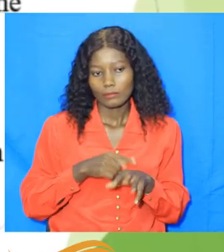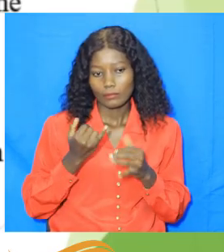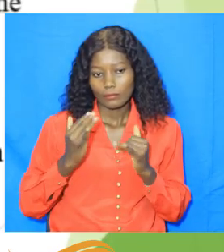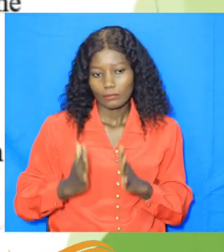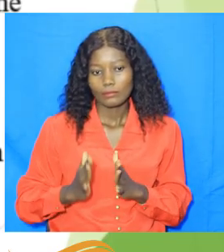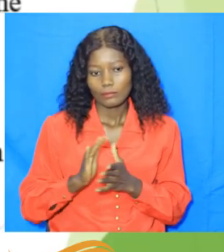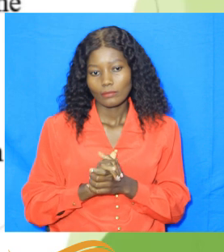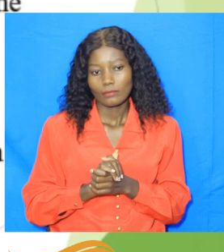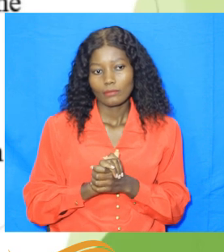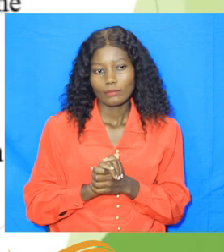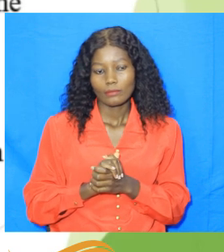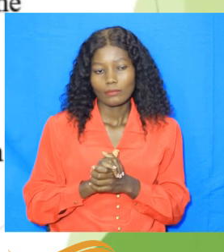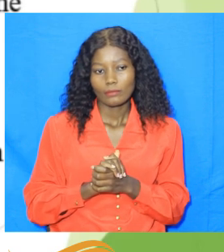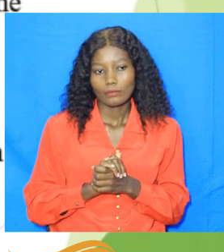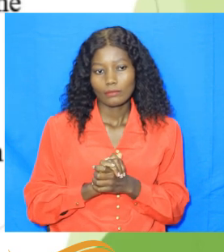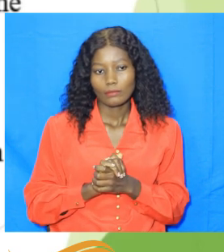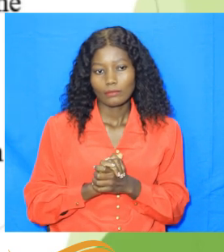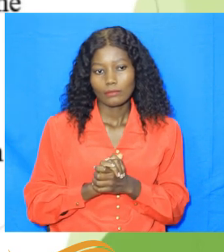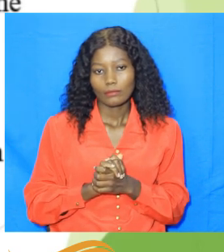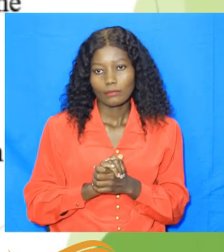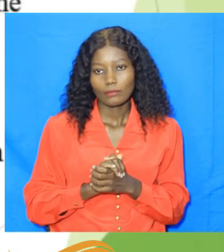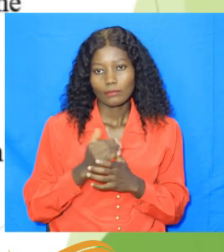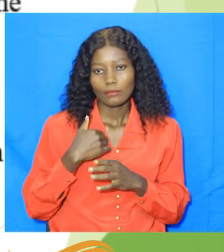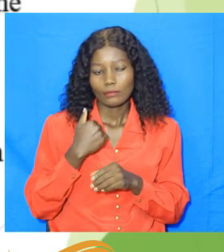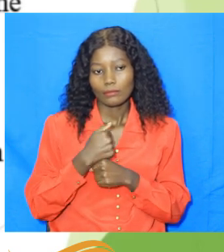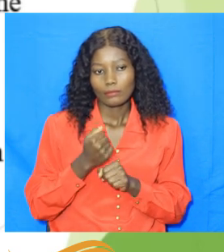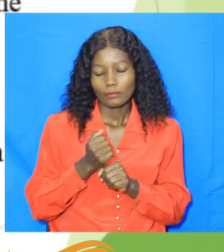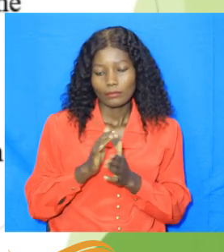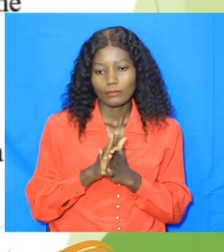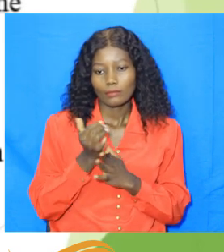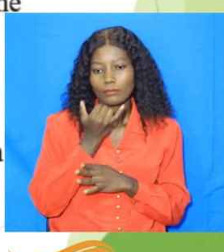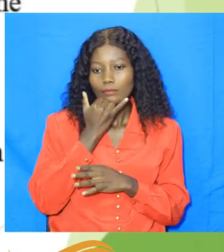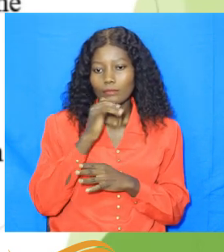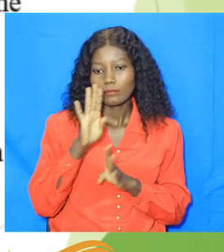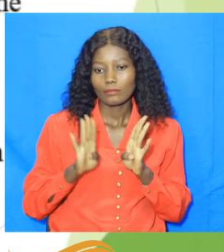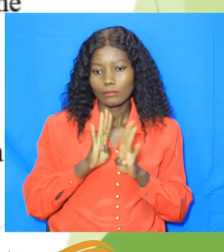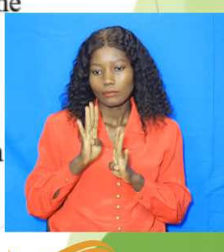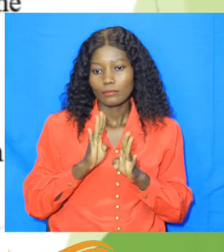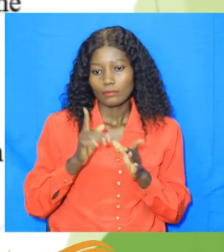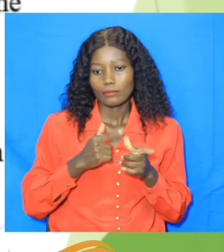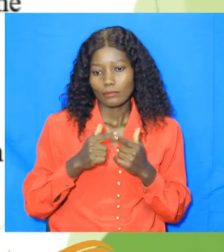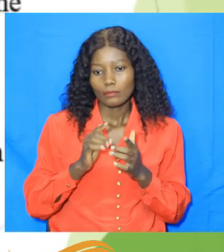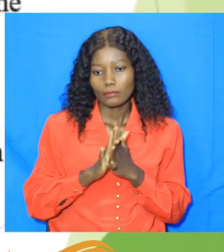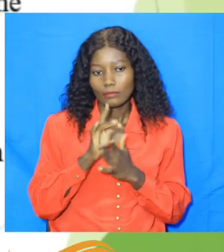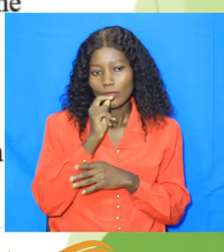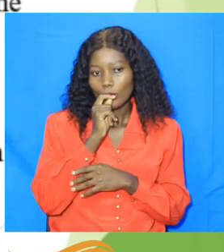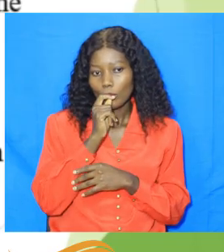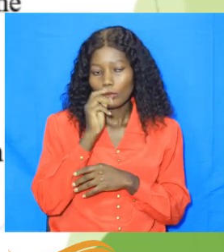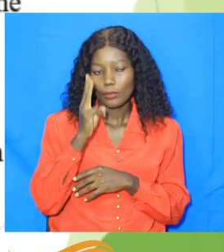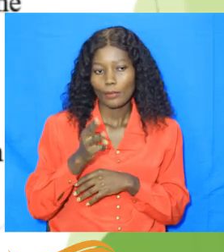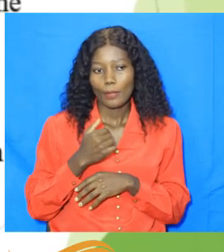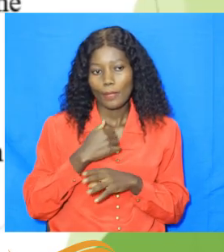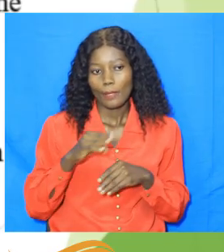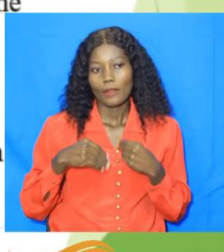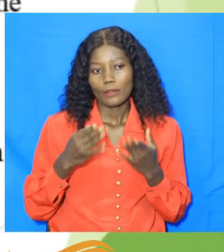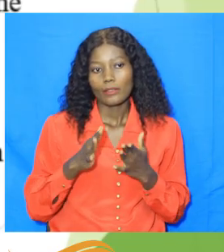has committed a prohibited behavior, then the referee will have to give